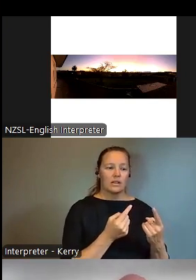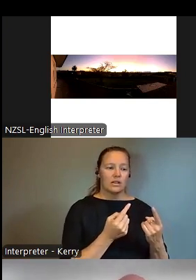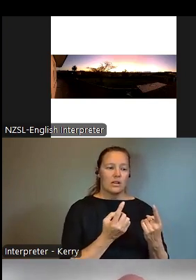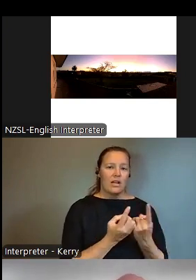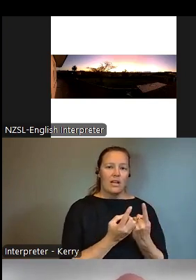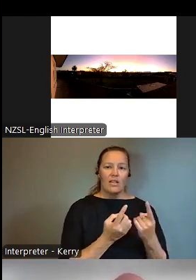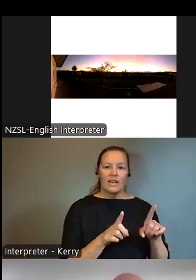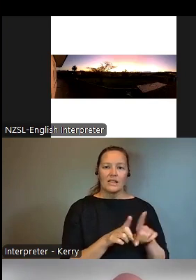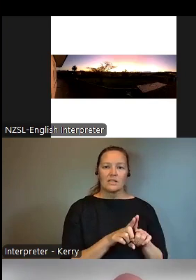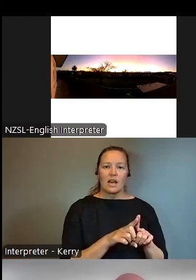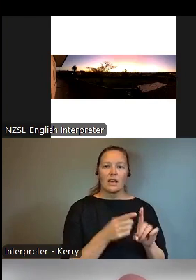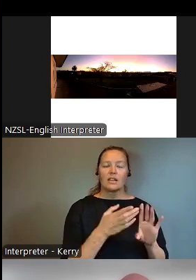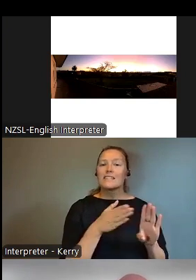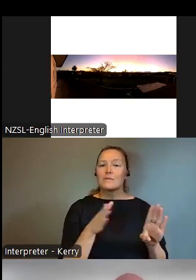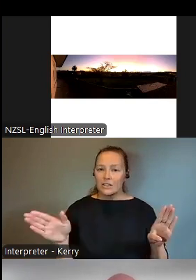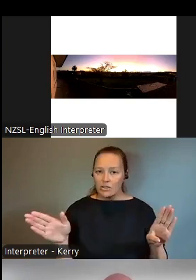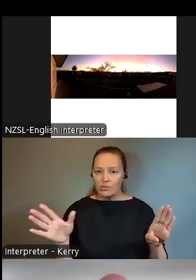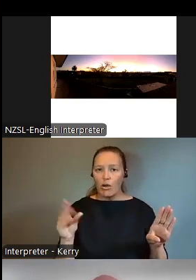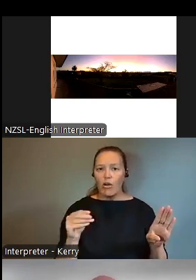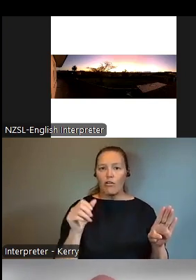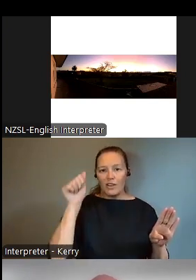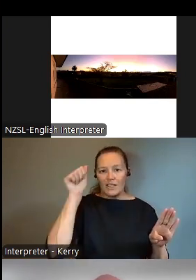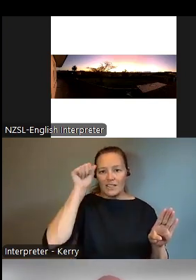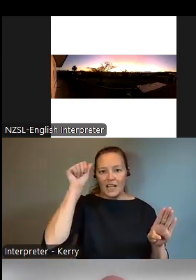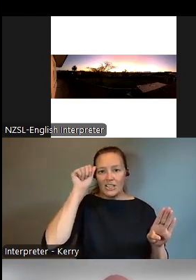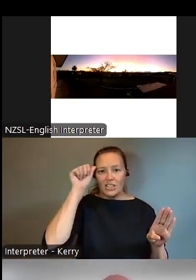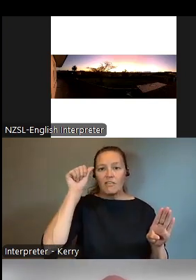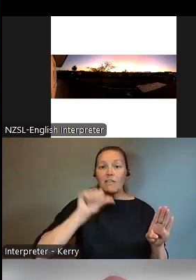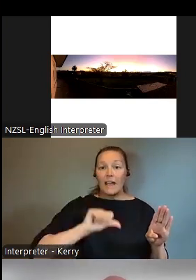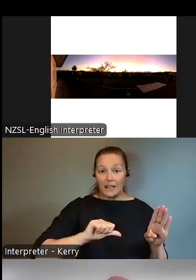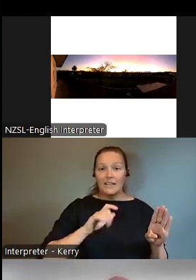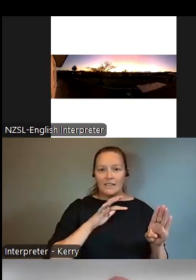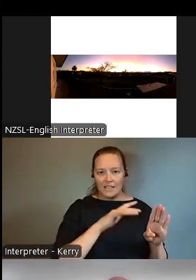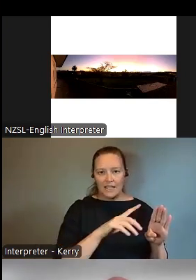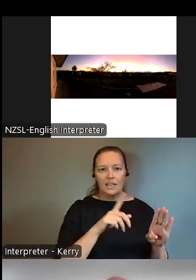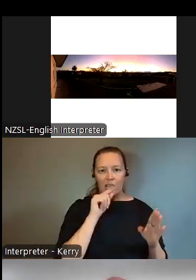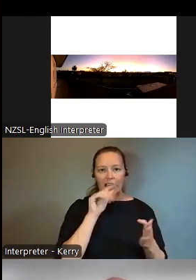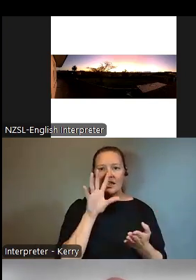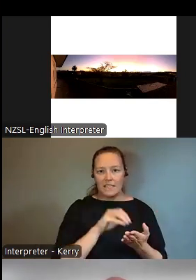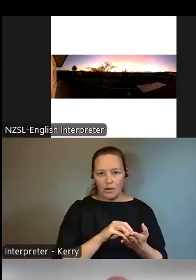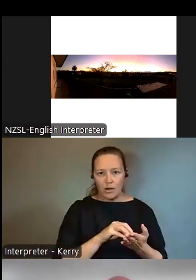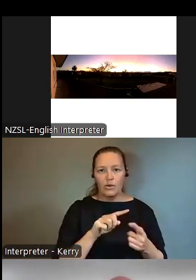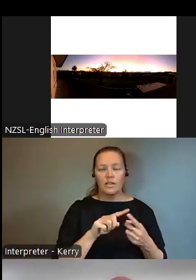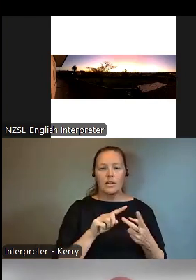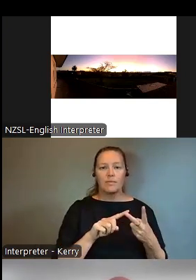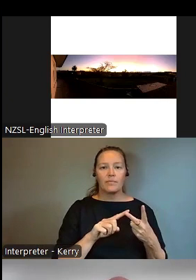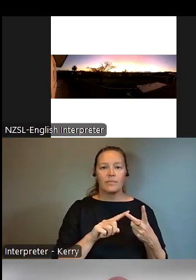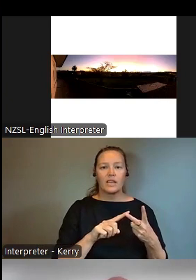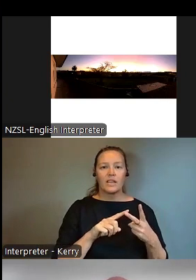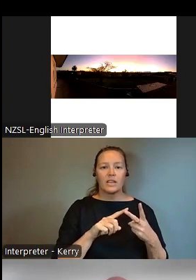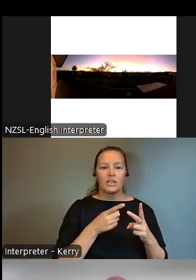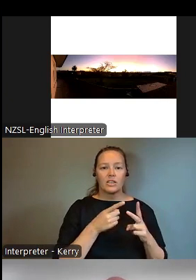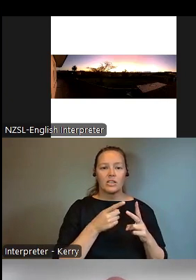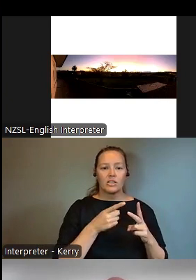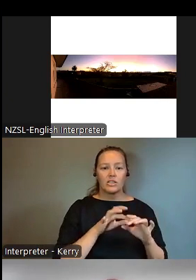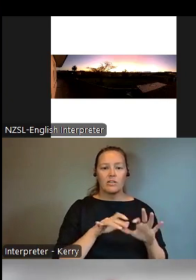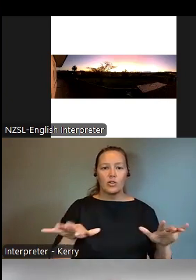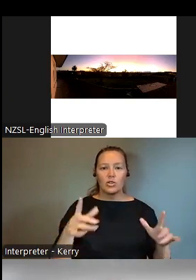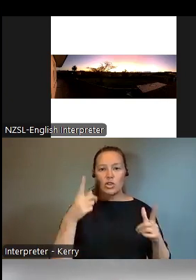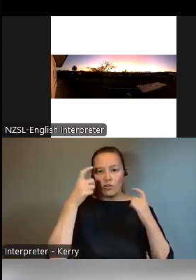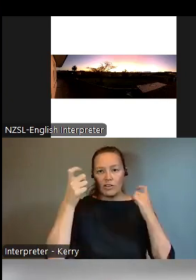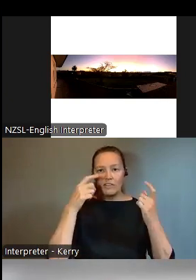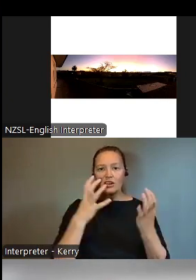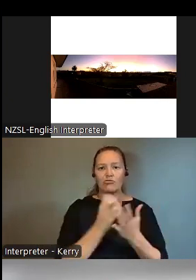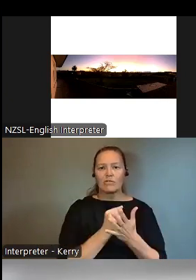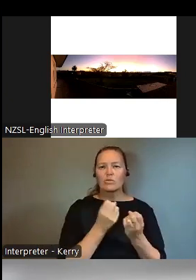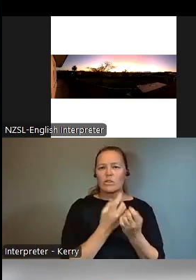that spectrum of intelligent failure is on there for download. The diffusion of innovation resources is there, a whole